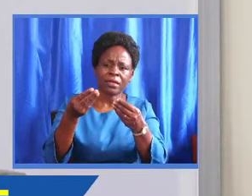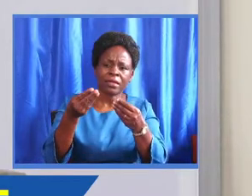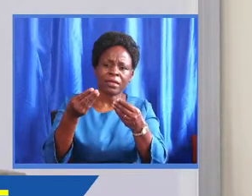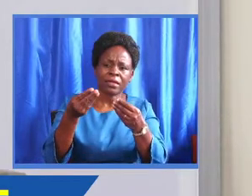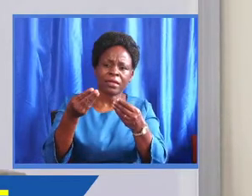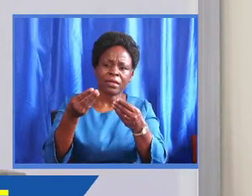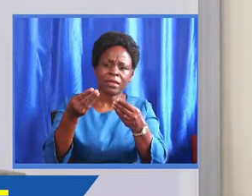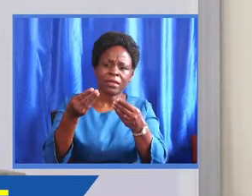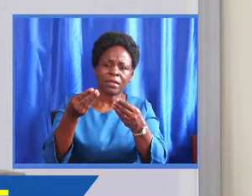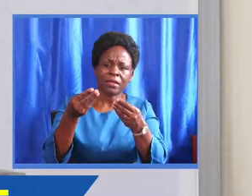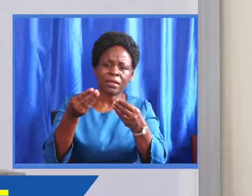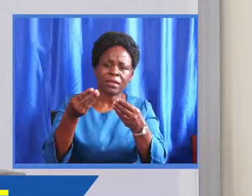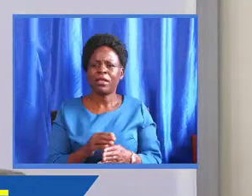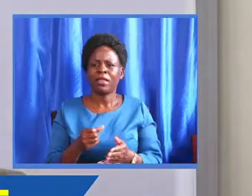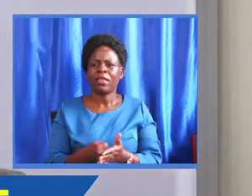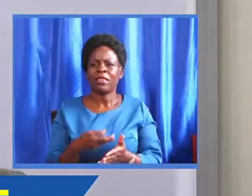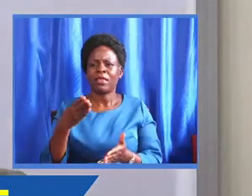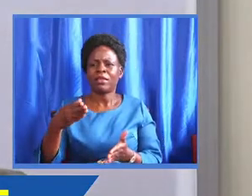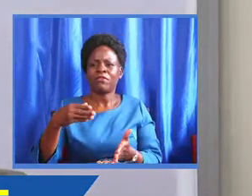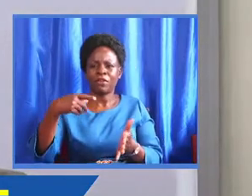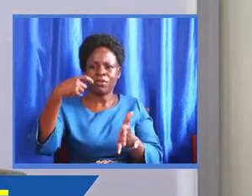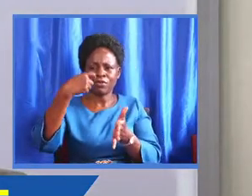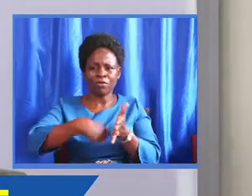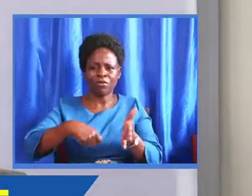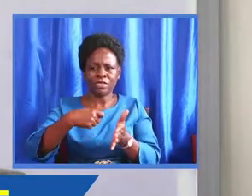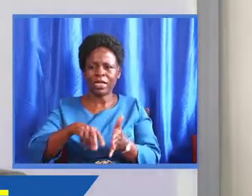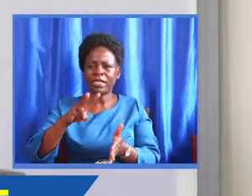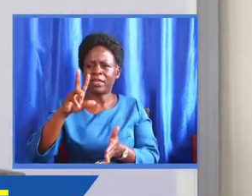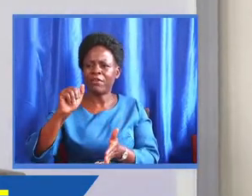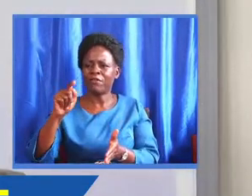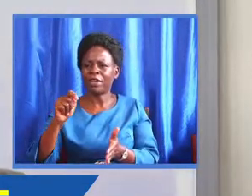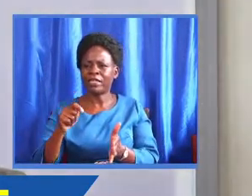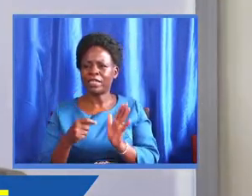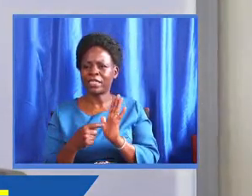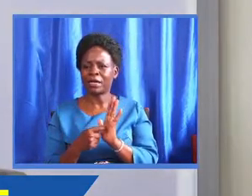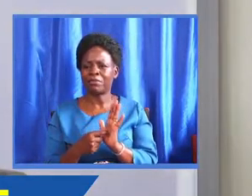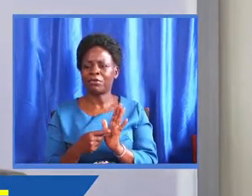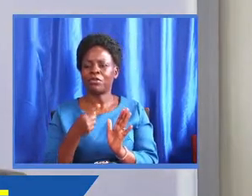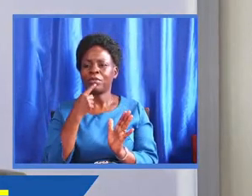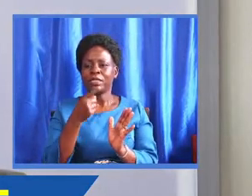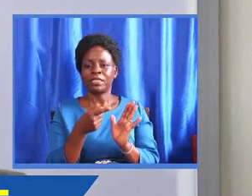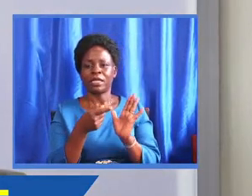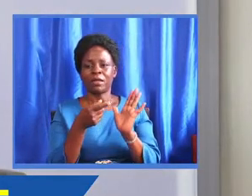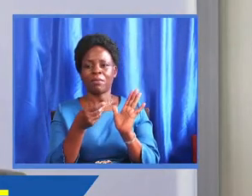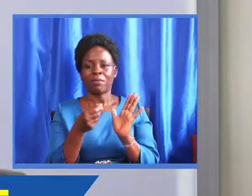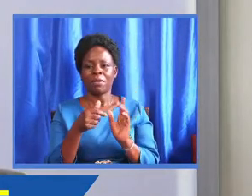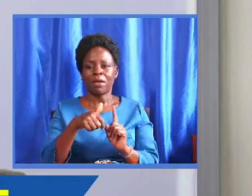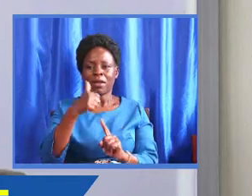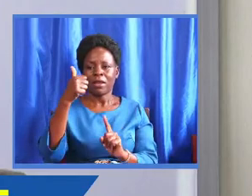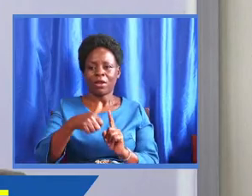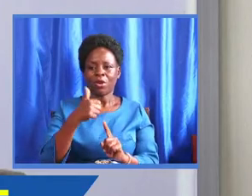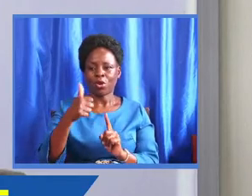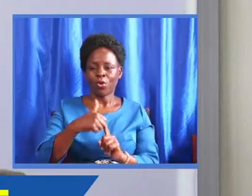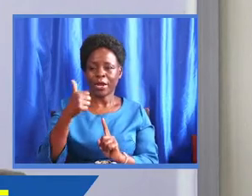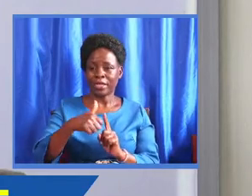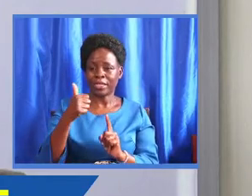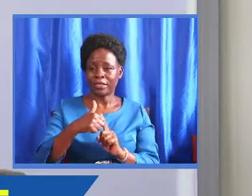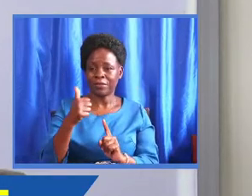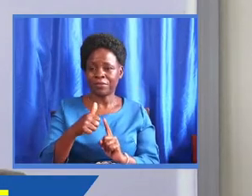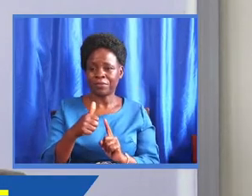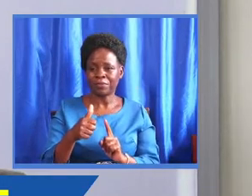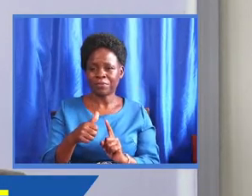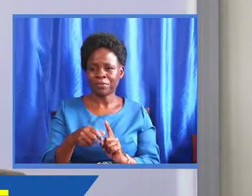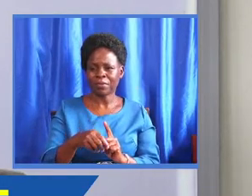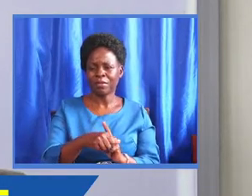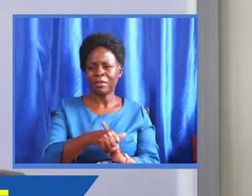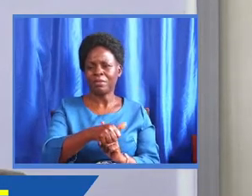business, that value is charged VAT. For example, he may say so much rates in terms of square meters, or